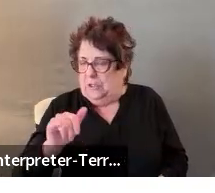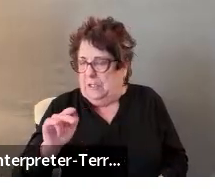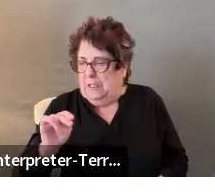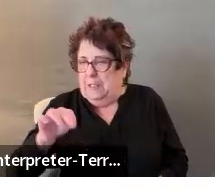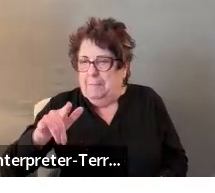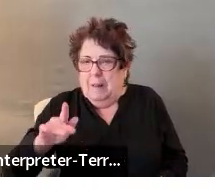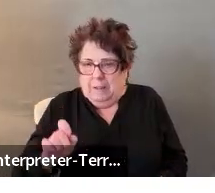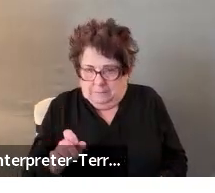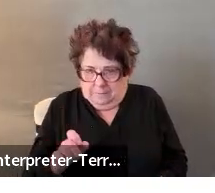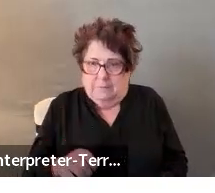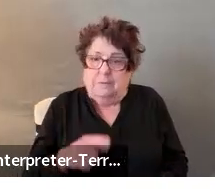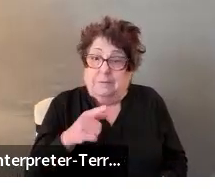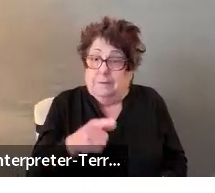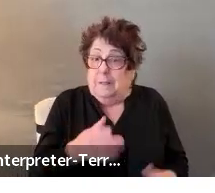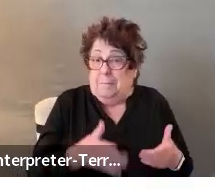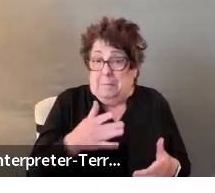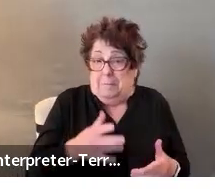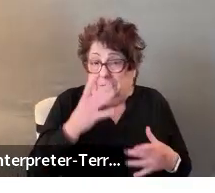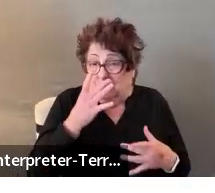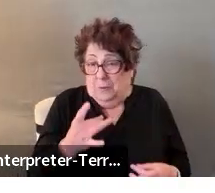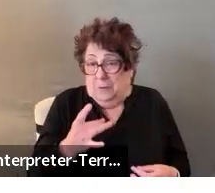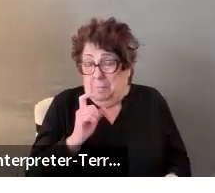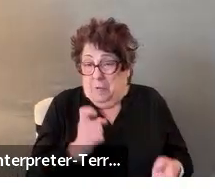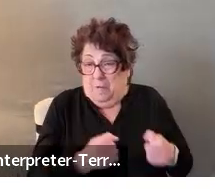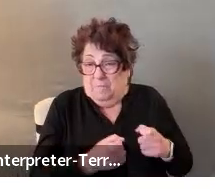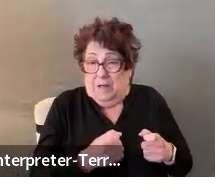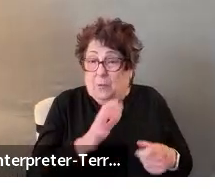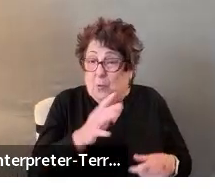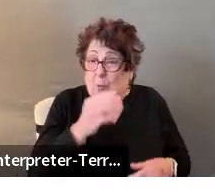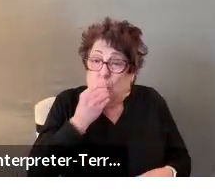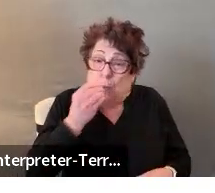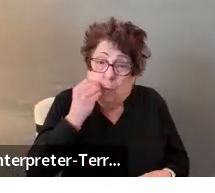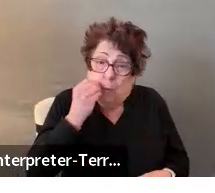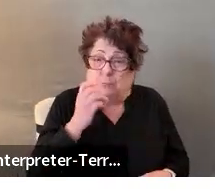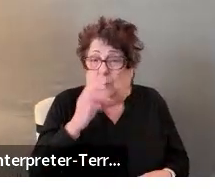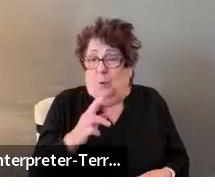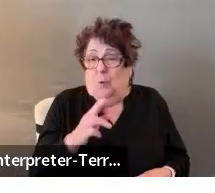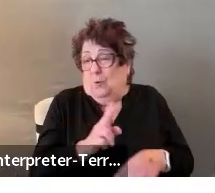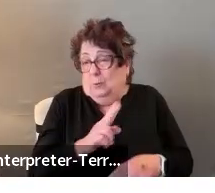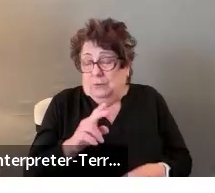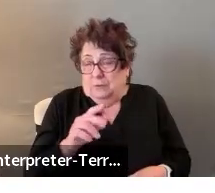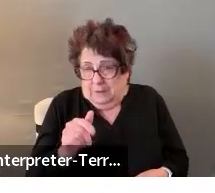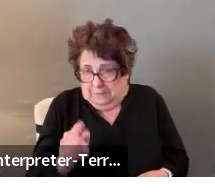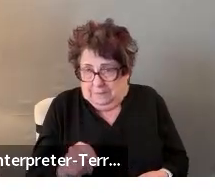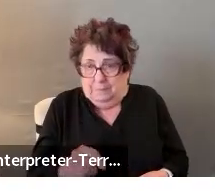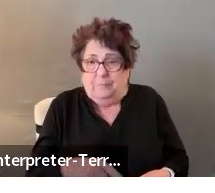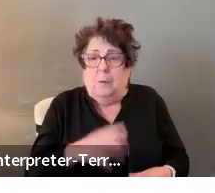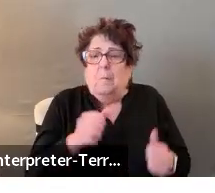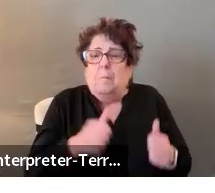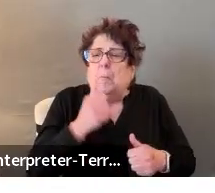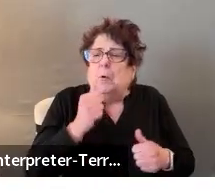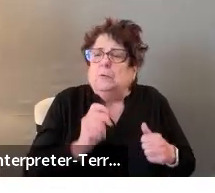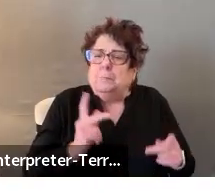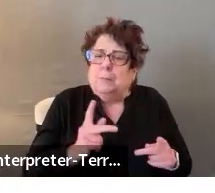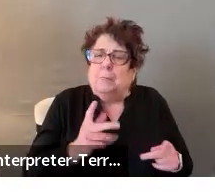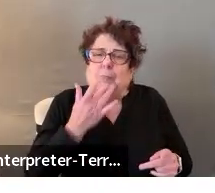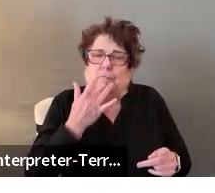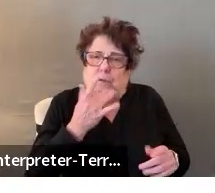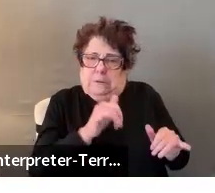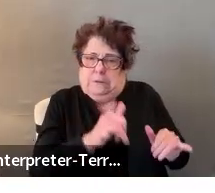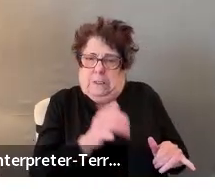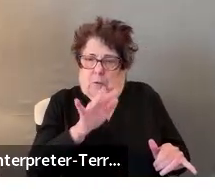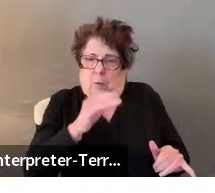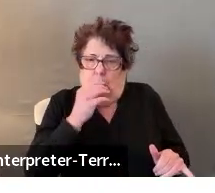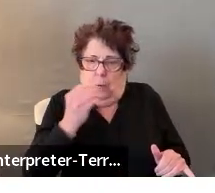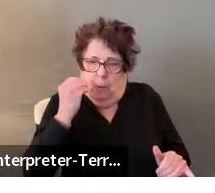using AT. Most people choose to age in place in familiar surroundings. Modifying the home and using AT